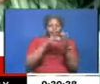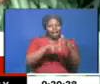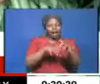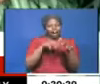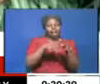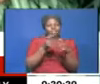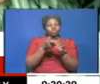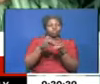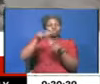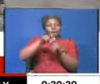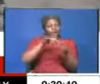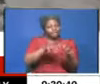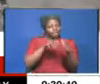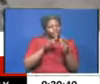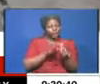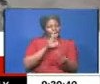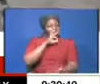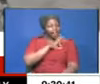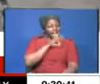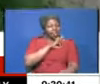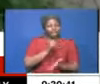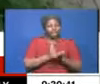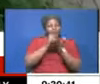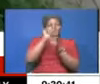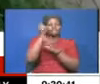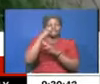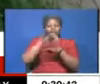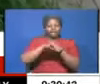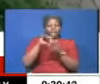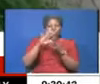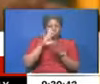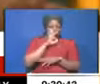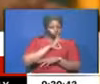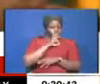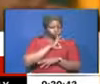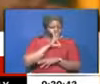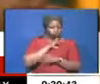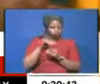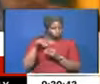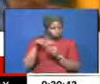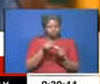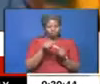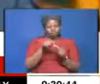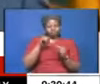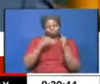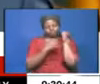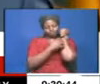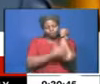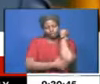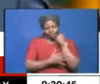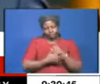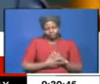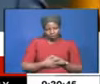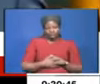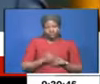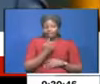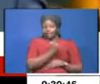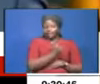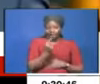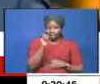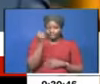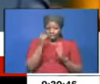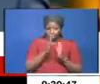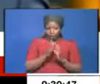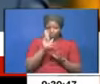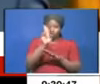earnings and help Kenya generate more income, thereby tackling poverty. Every Kenyan spends